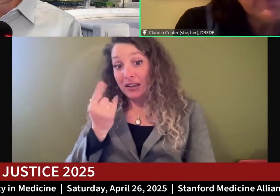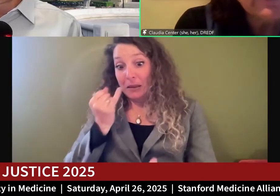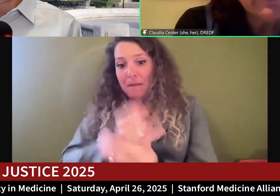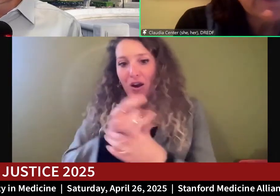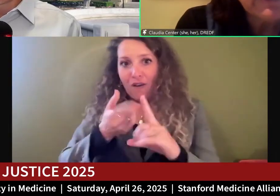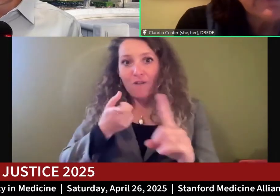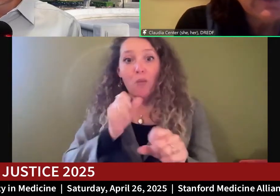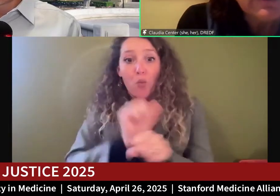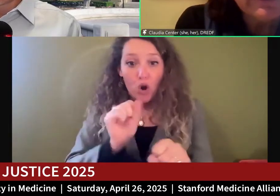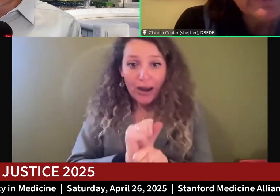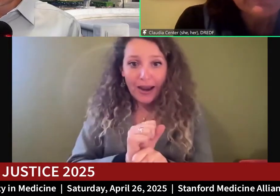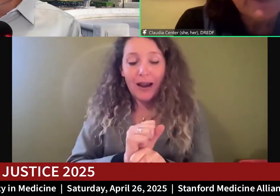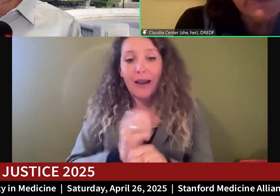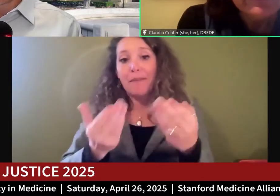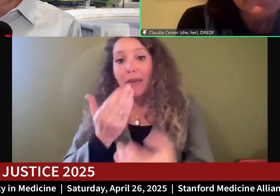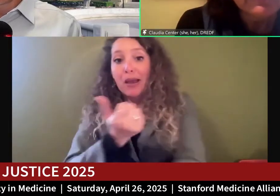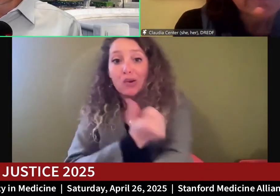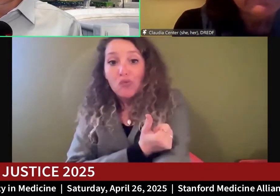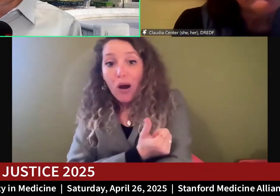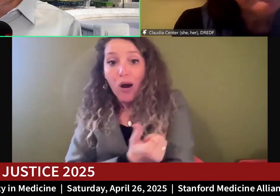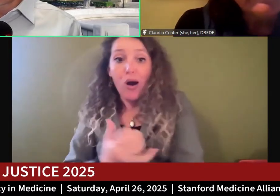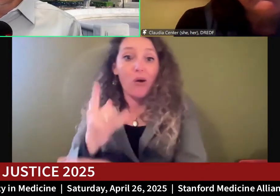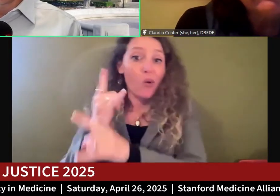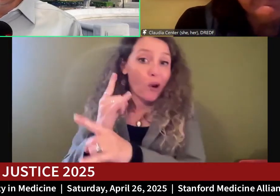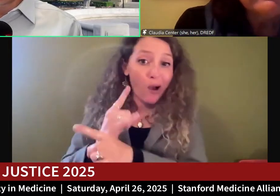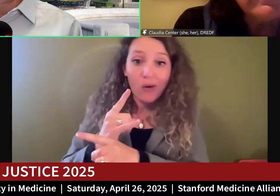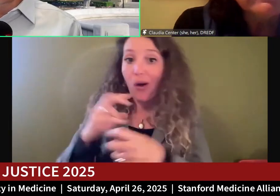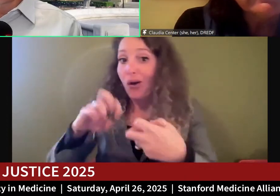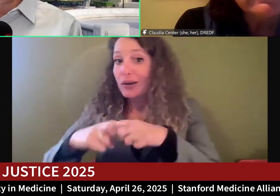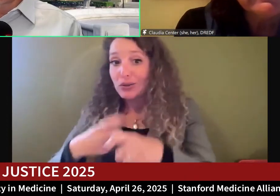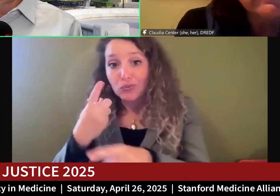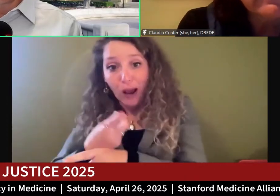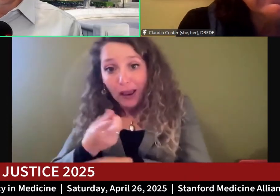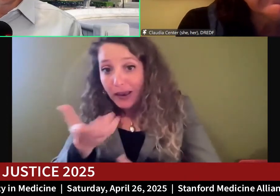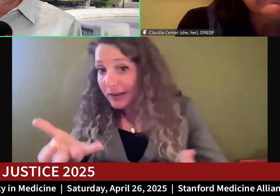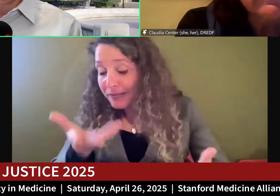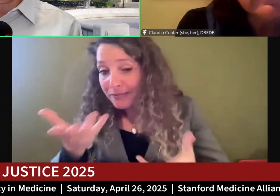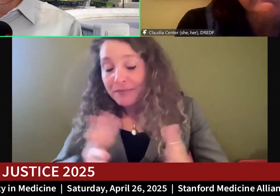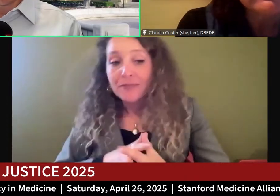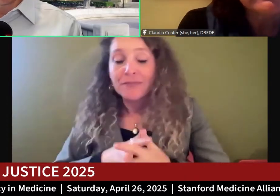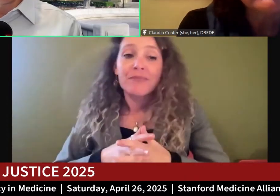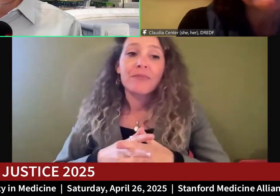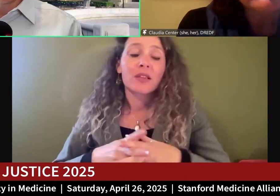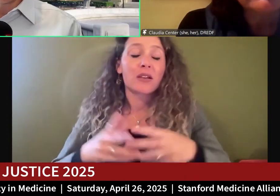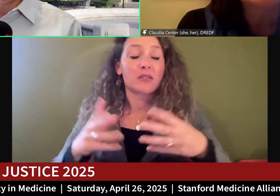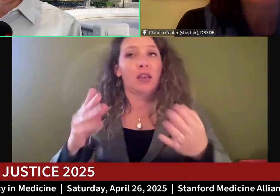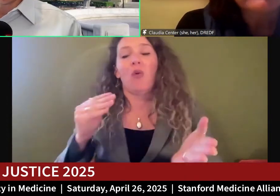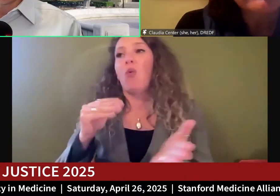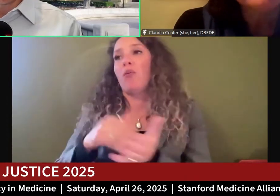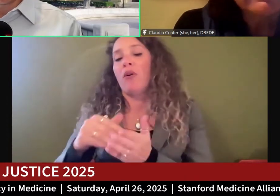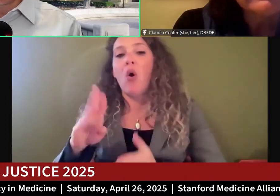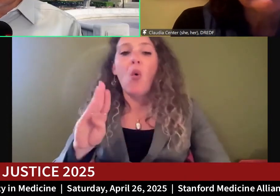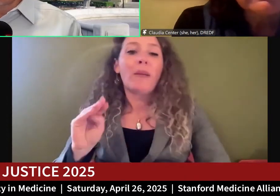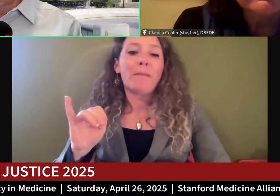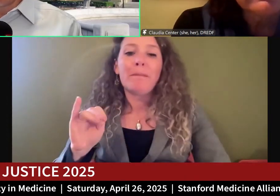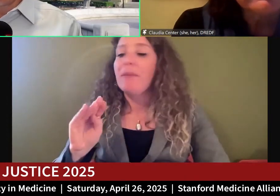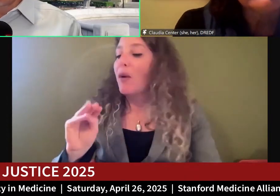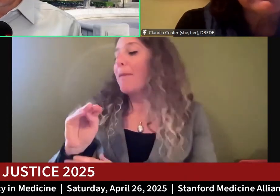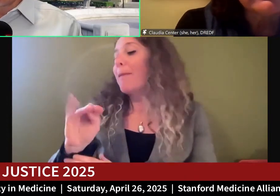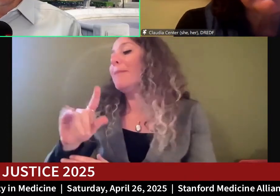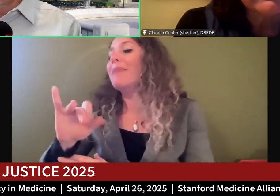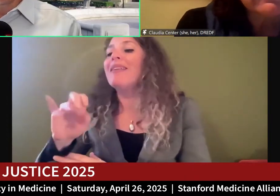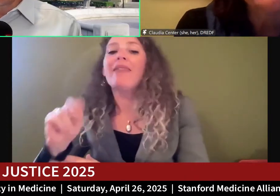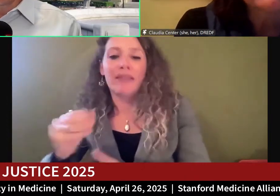a drug or alcohol issue, right? Right. There are a million things wrong with this bill, and we're going to be having